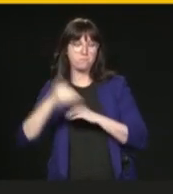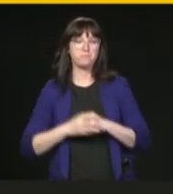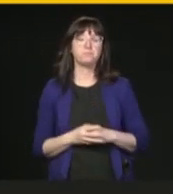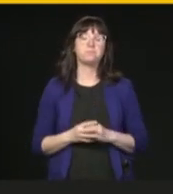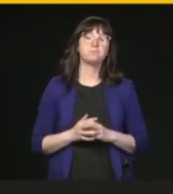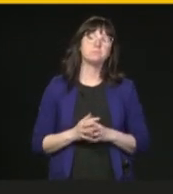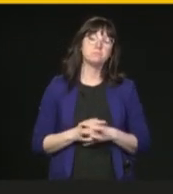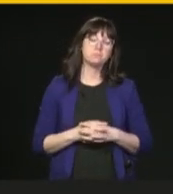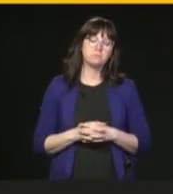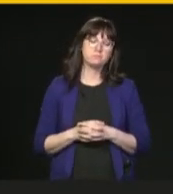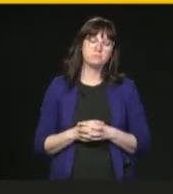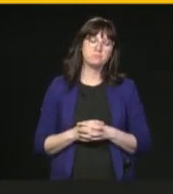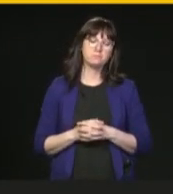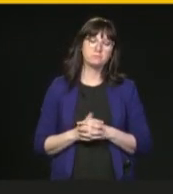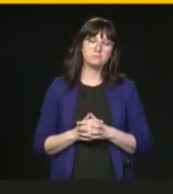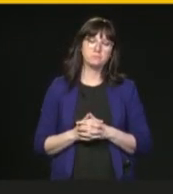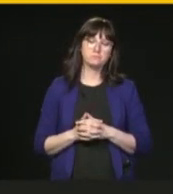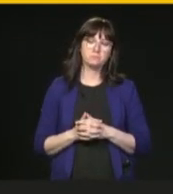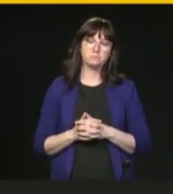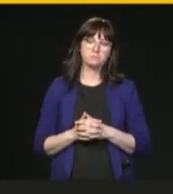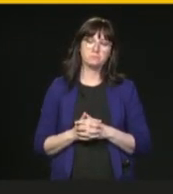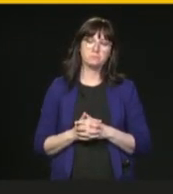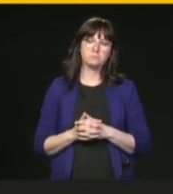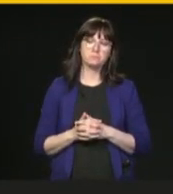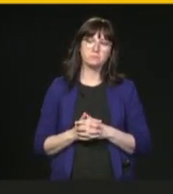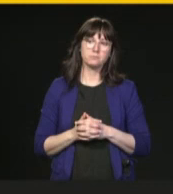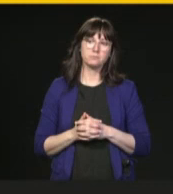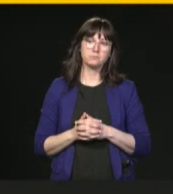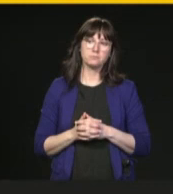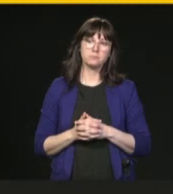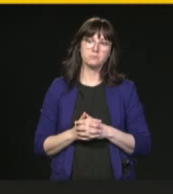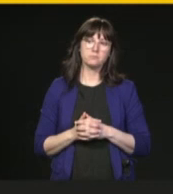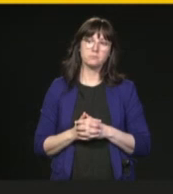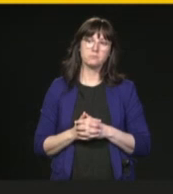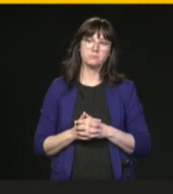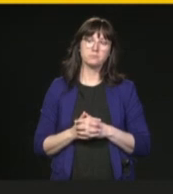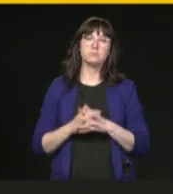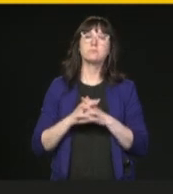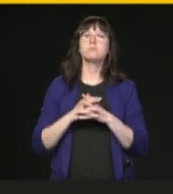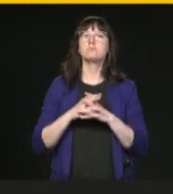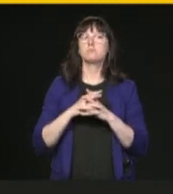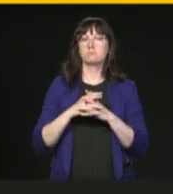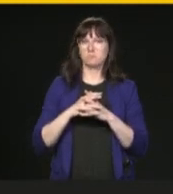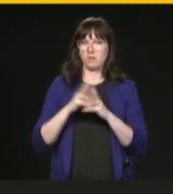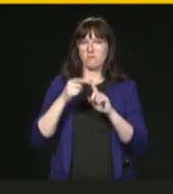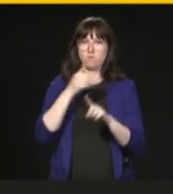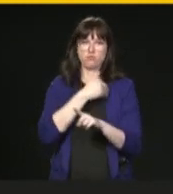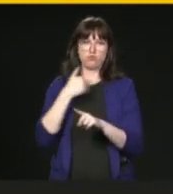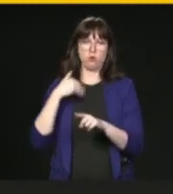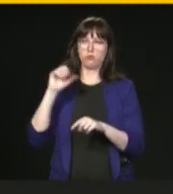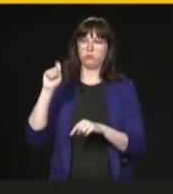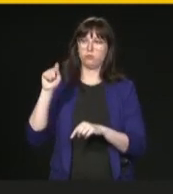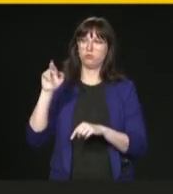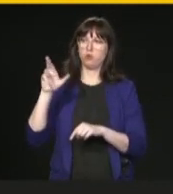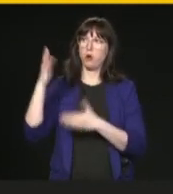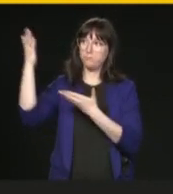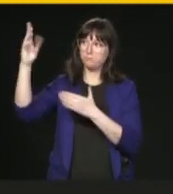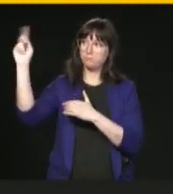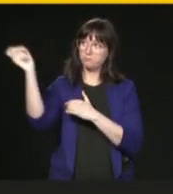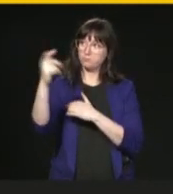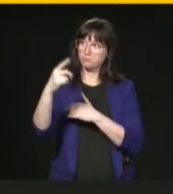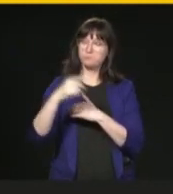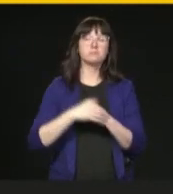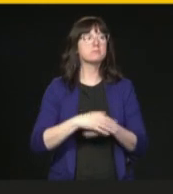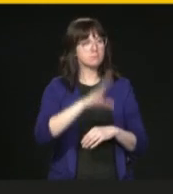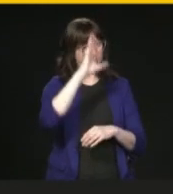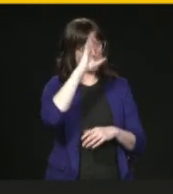Thank you. Merci. The last question is from Bruce Campton-Smith from the Toronto Star. Please go ahead.